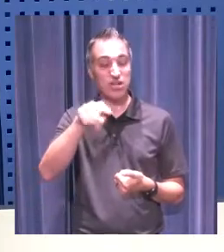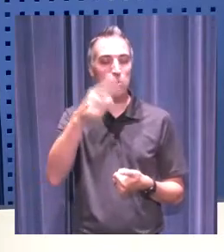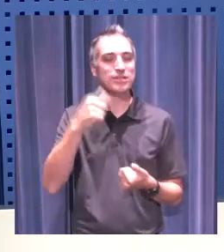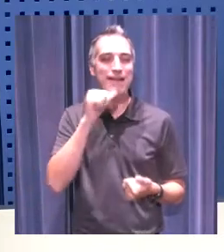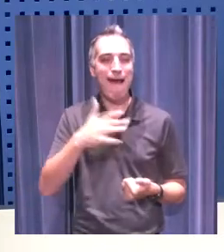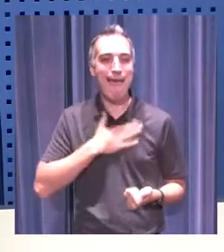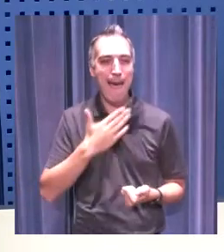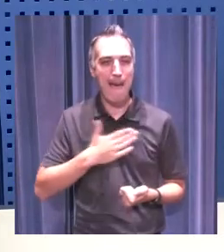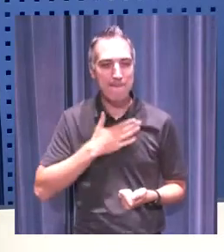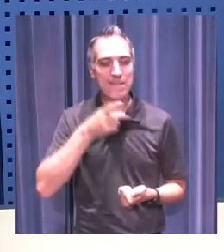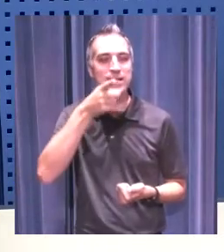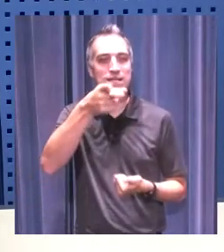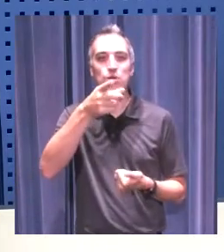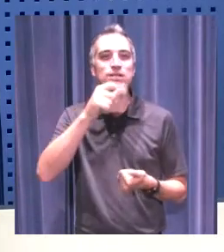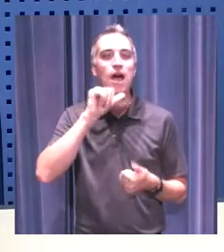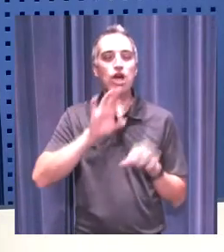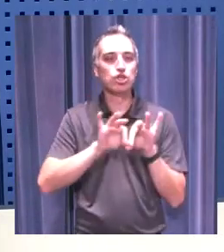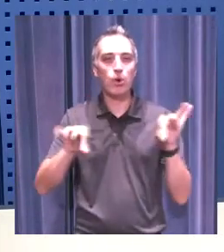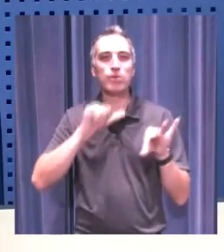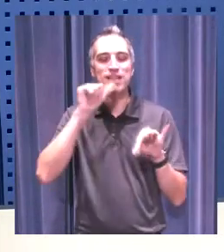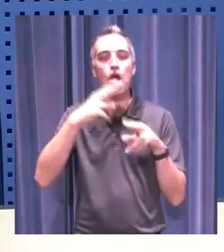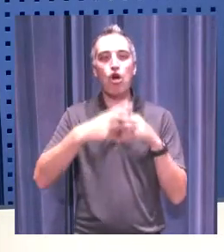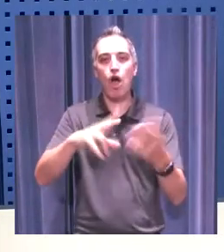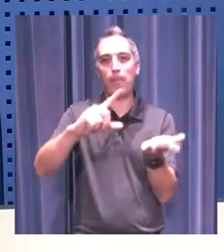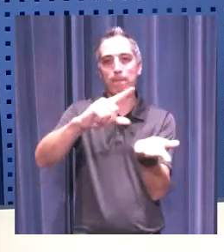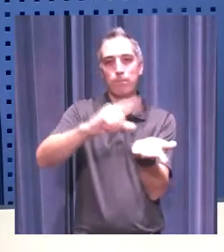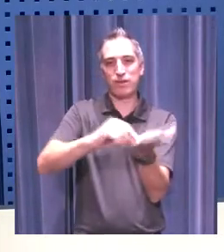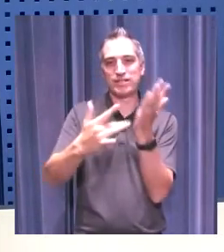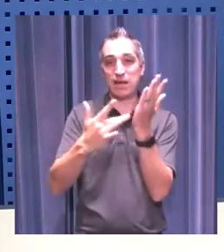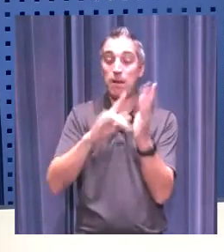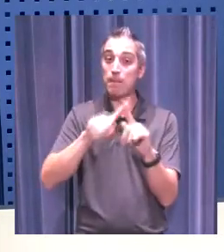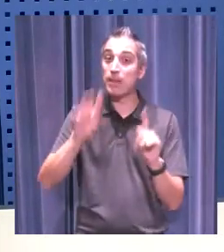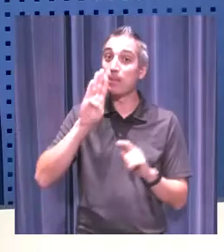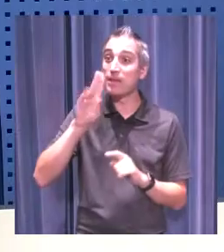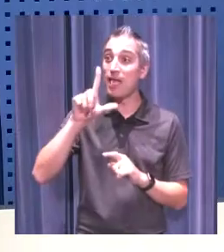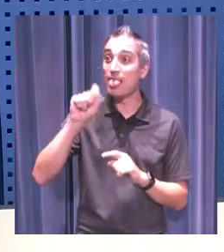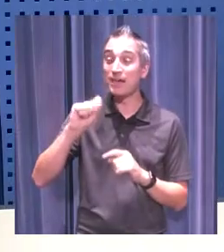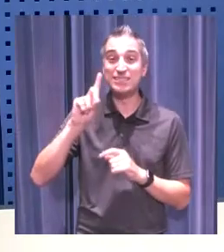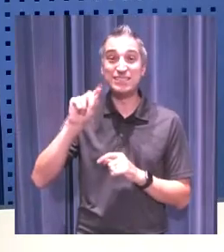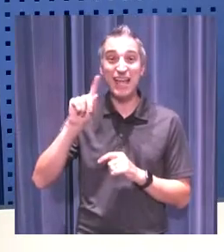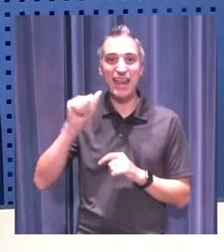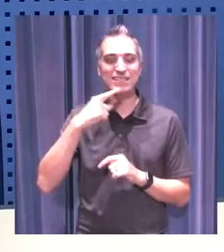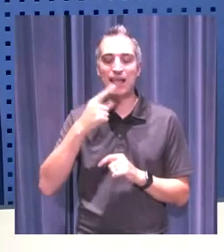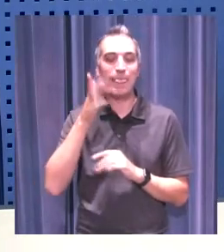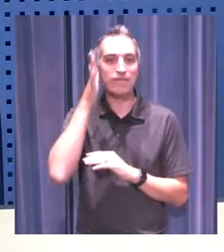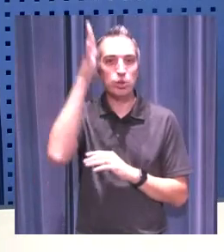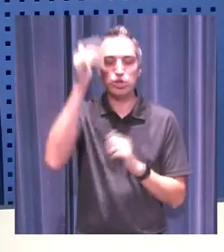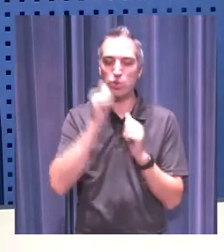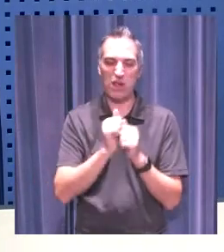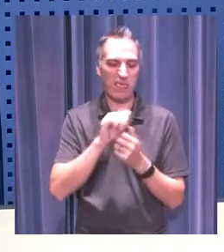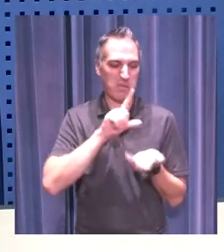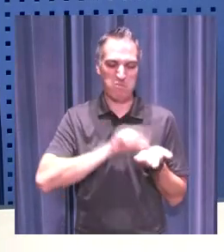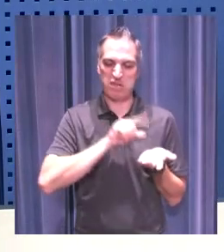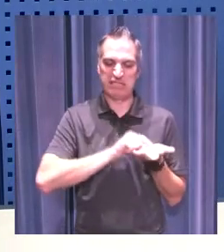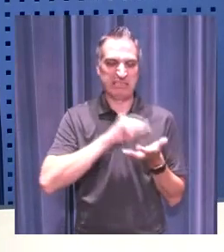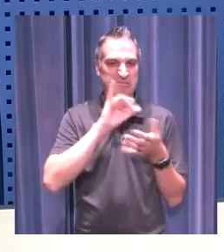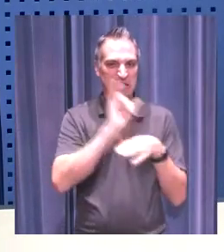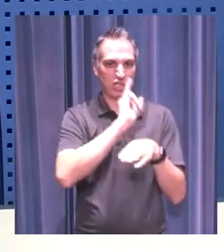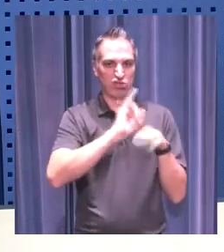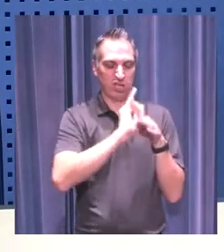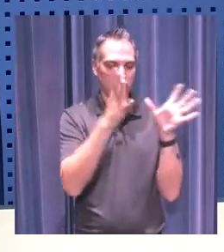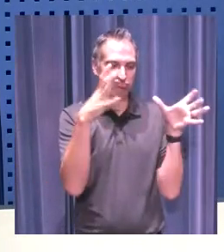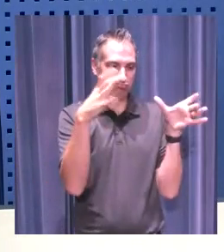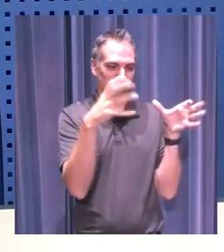was not print technology. But the BLS data showed at the time a future with a shrinking printing industry,